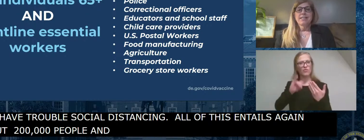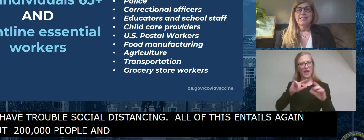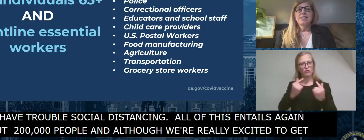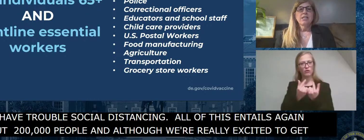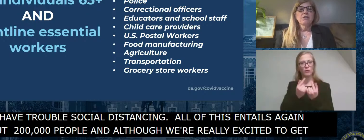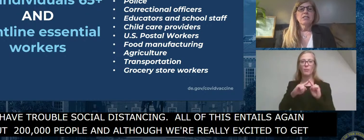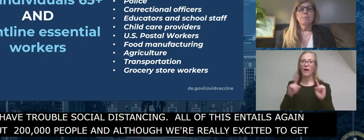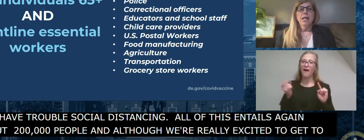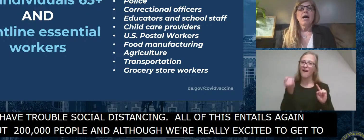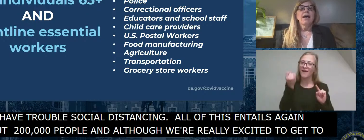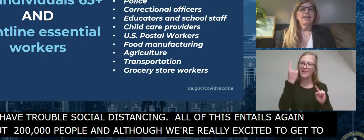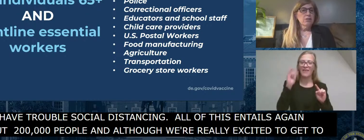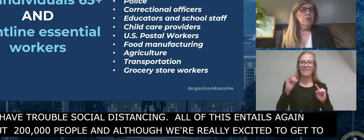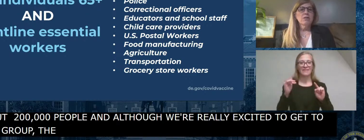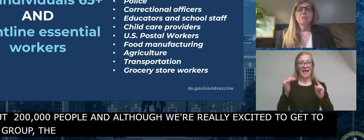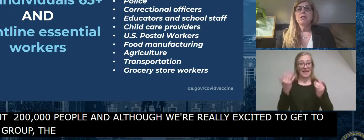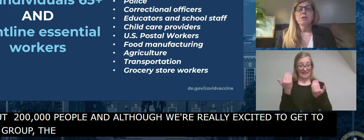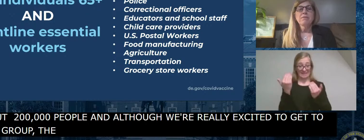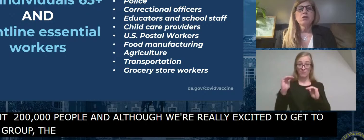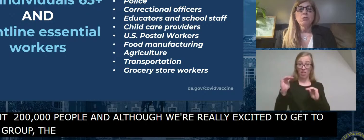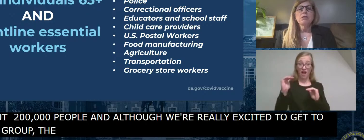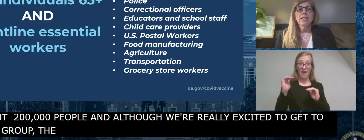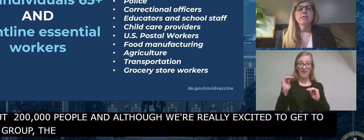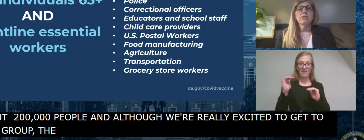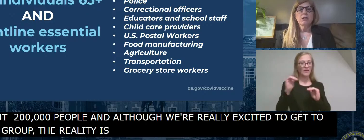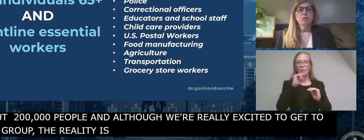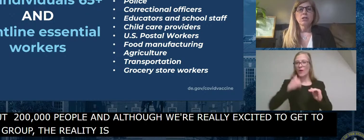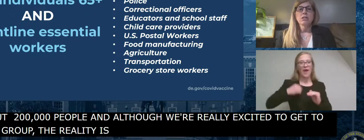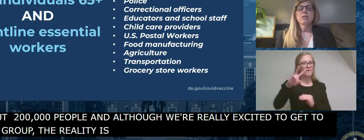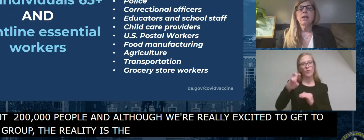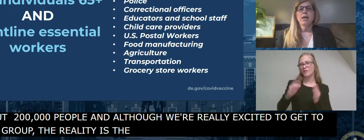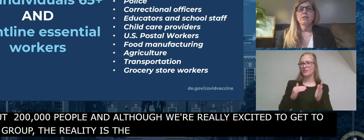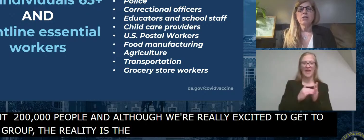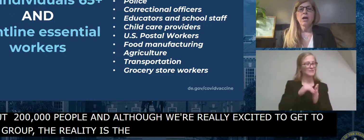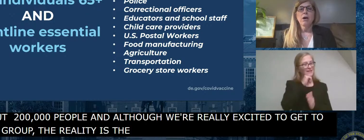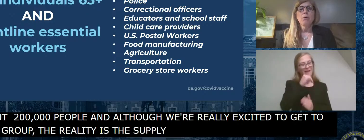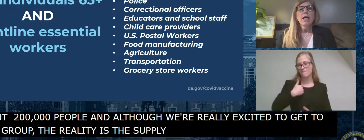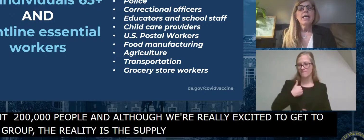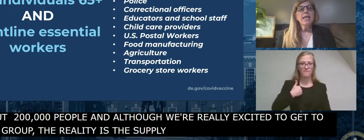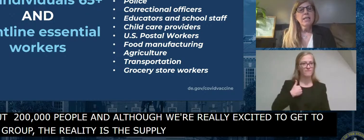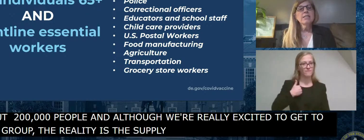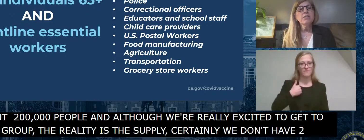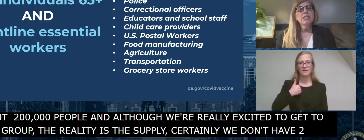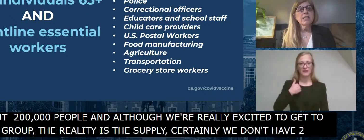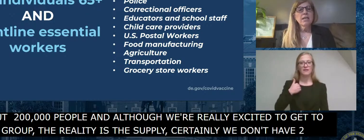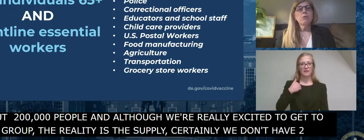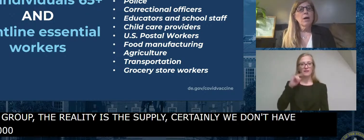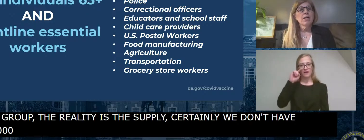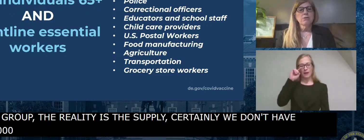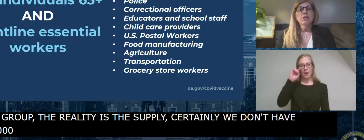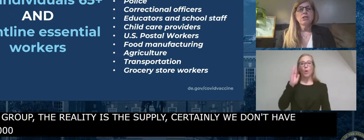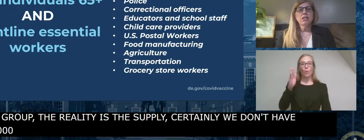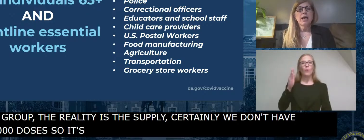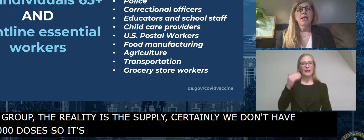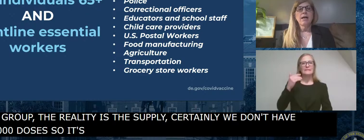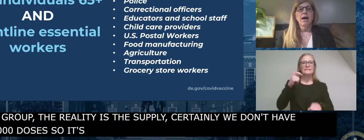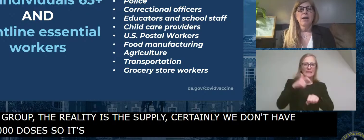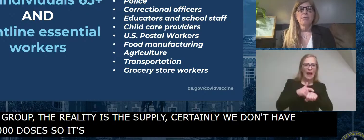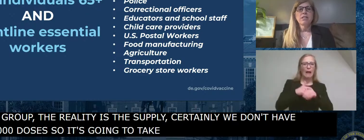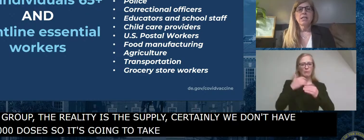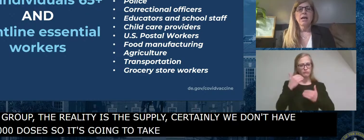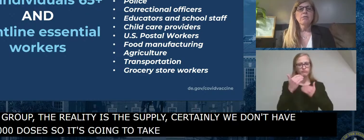reality is, you know, the supply, certainly we don't have 200,000 doses. And so it is going to take a while to